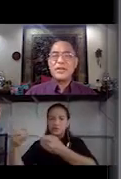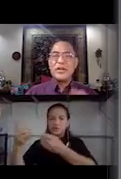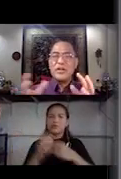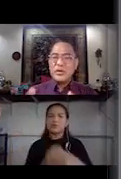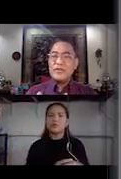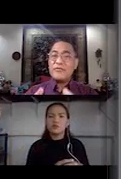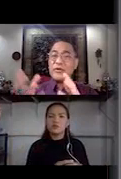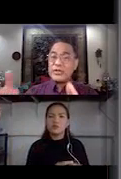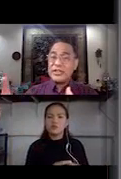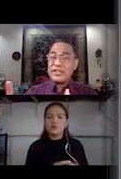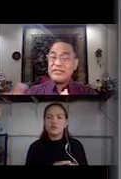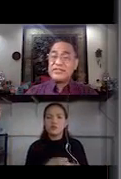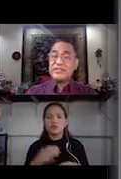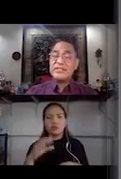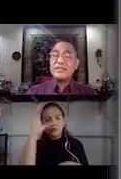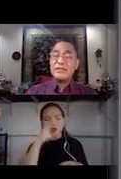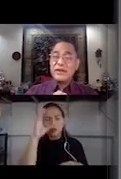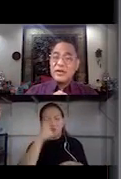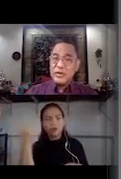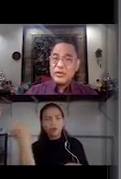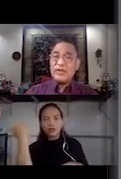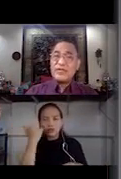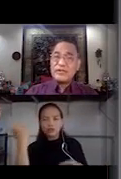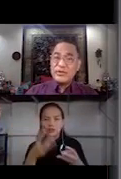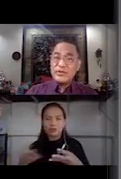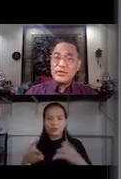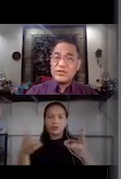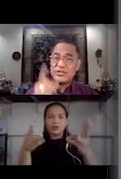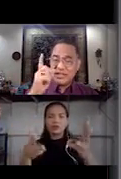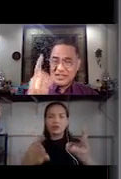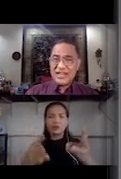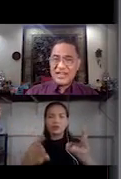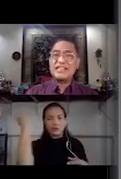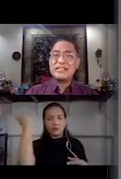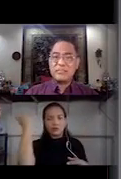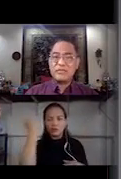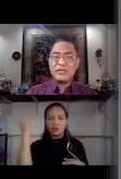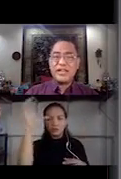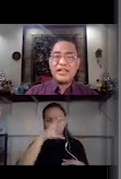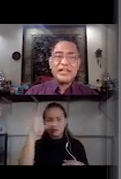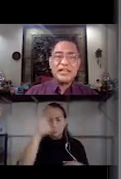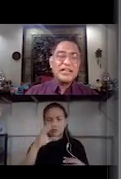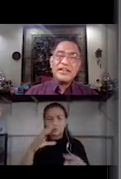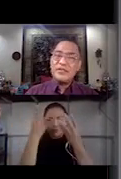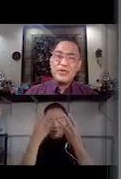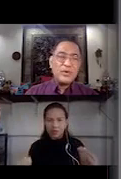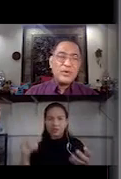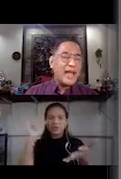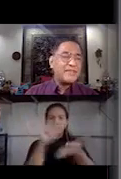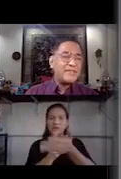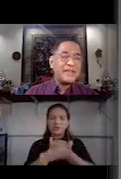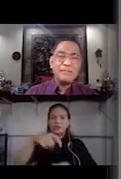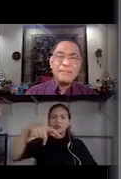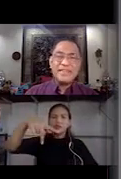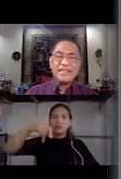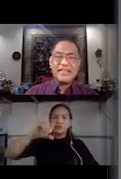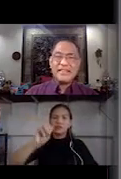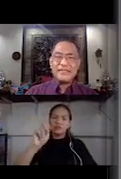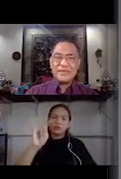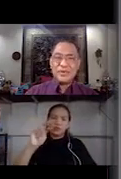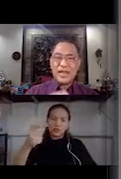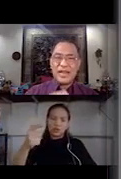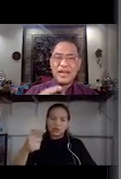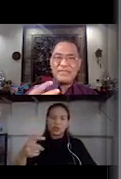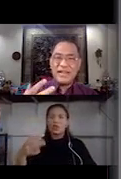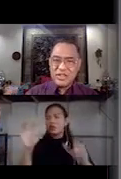So, looking for alternatives, looking for solutions, that is pivoting. If you don't have that ability, if